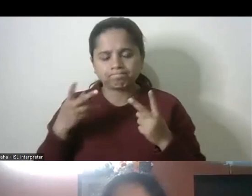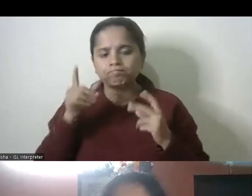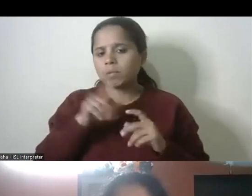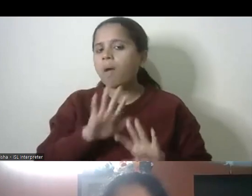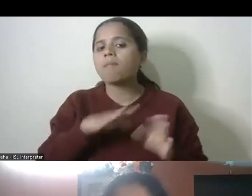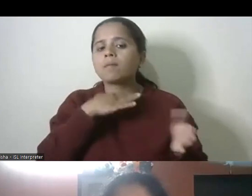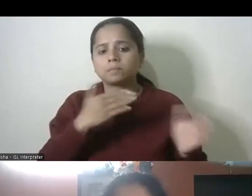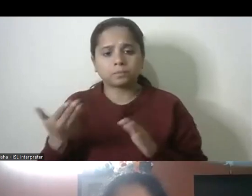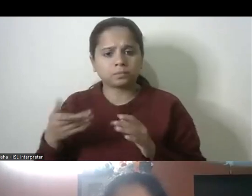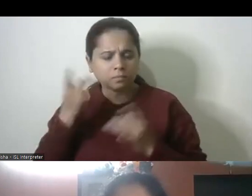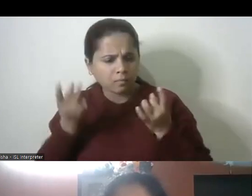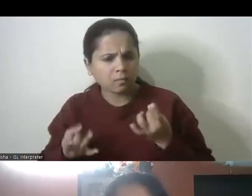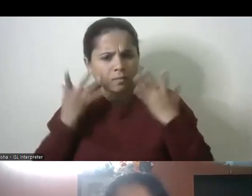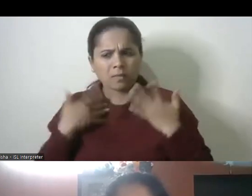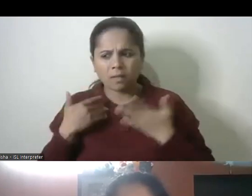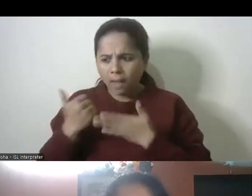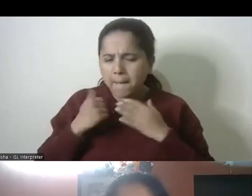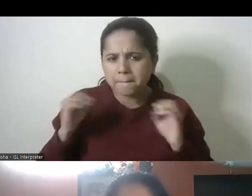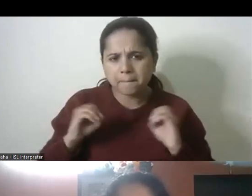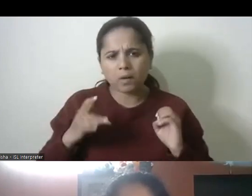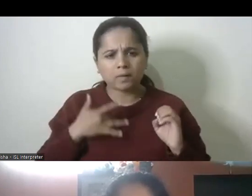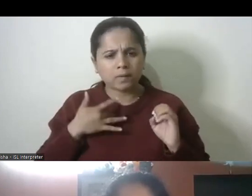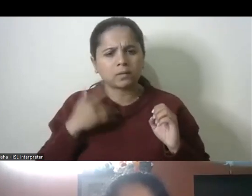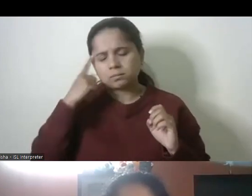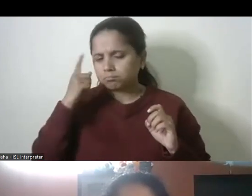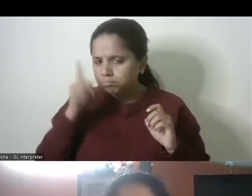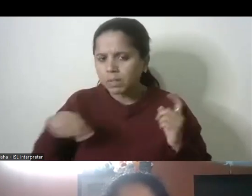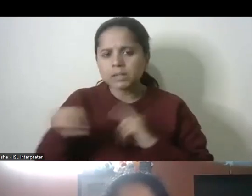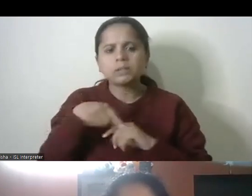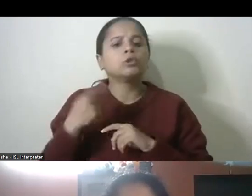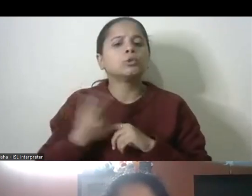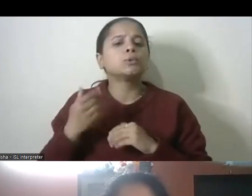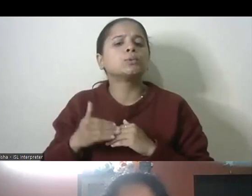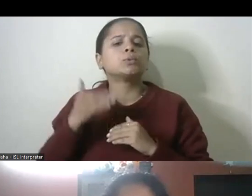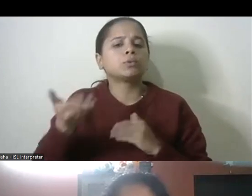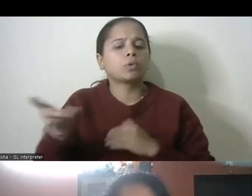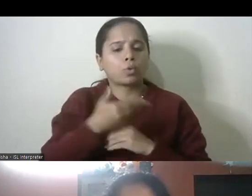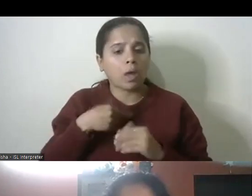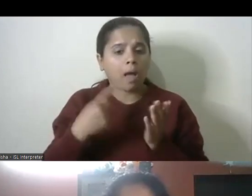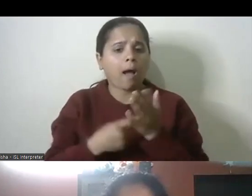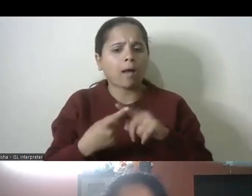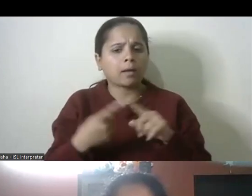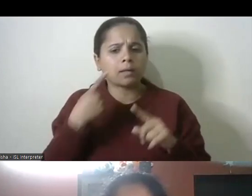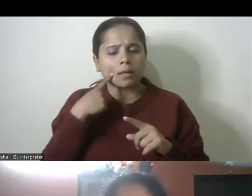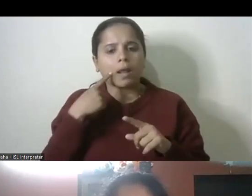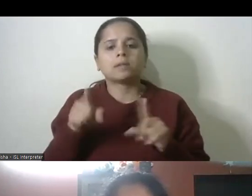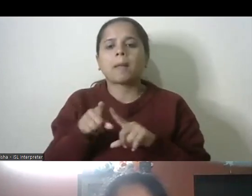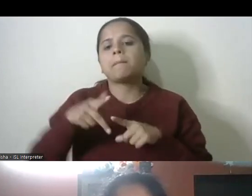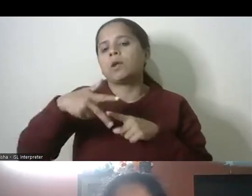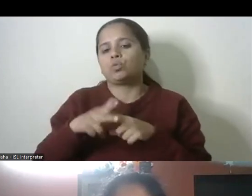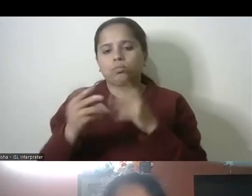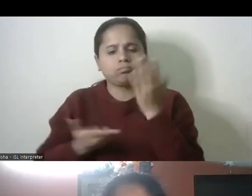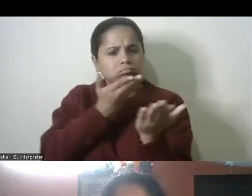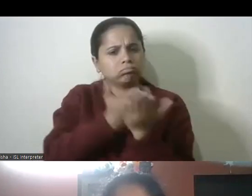deep anguish and helplessness, we resorted to the use of RTI as a tool to unearth